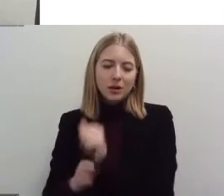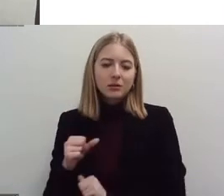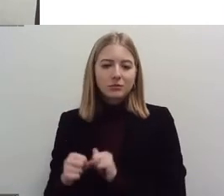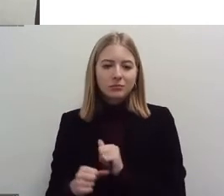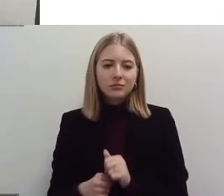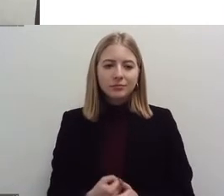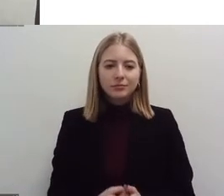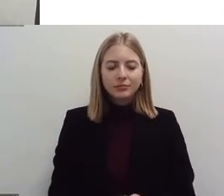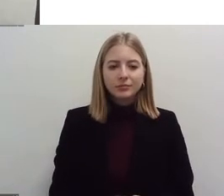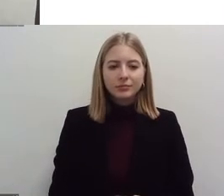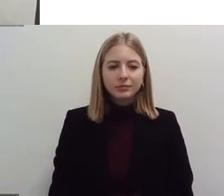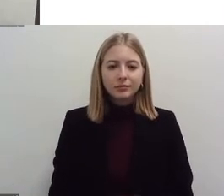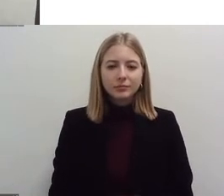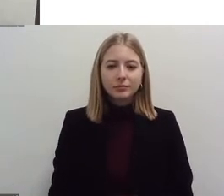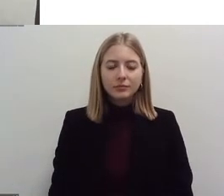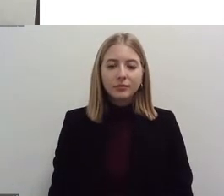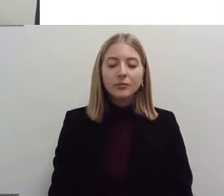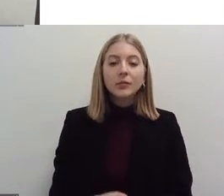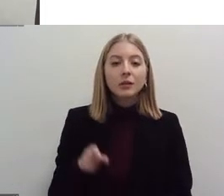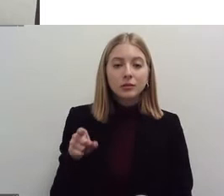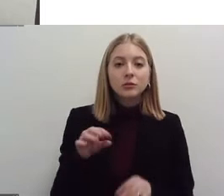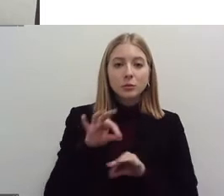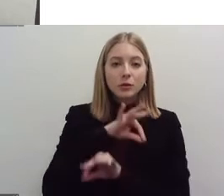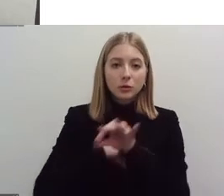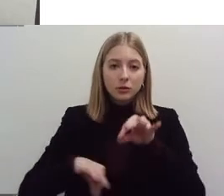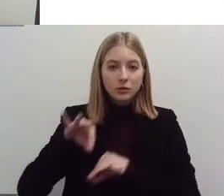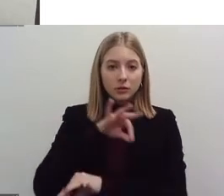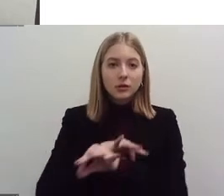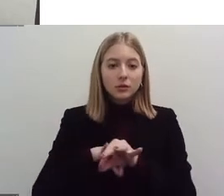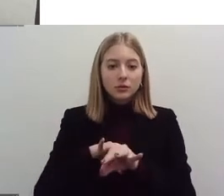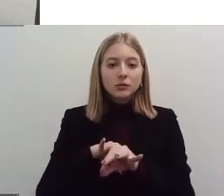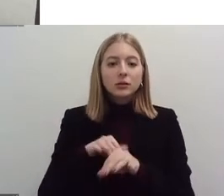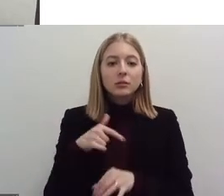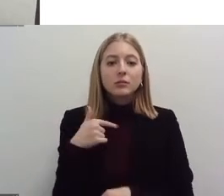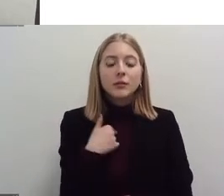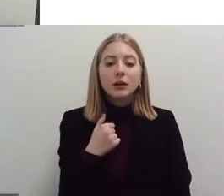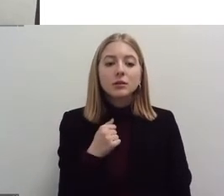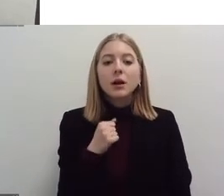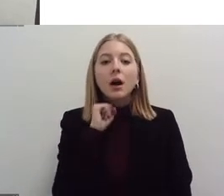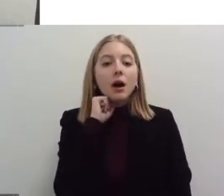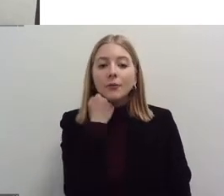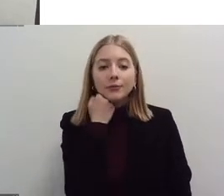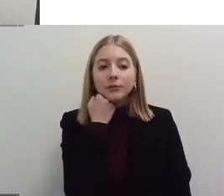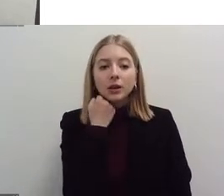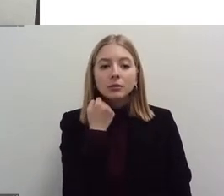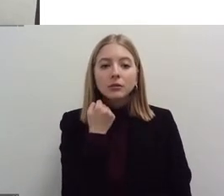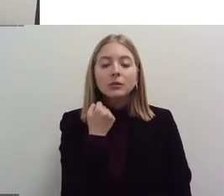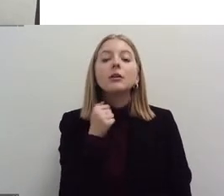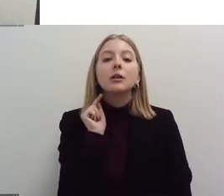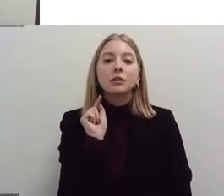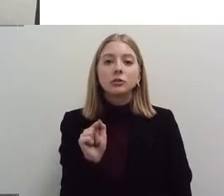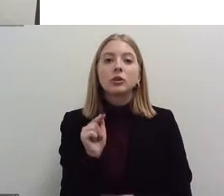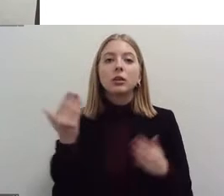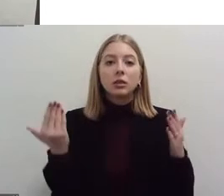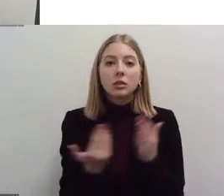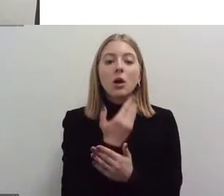And in this project, we have also produced a website for the youth with information concerning their rights, as well as stories from others and their experience